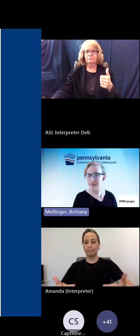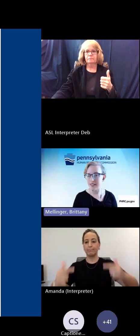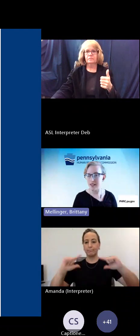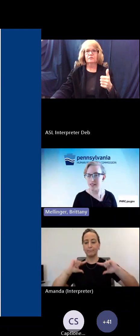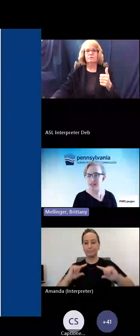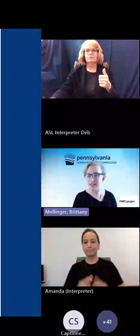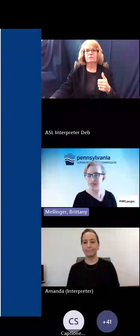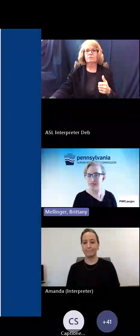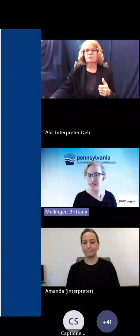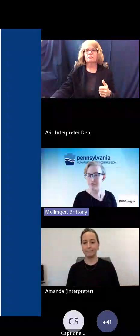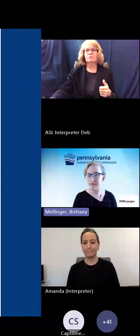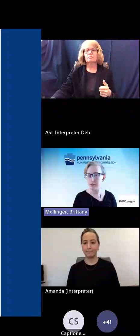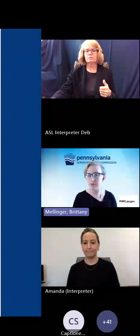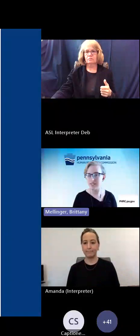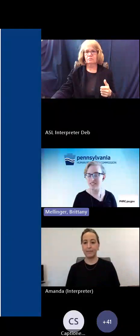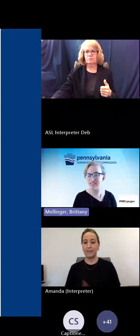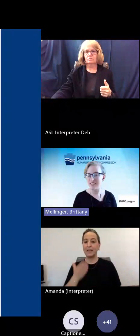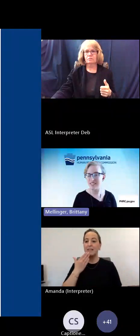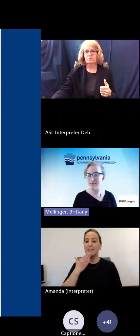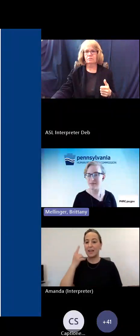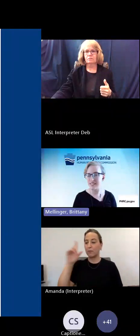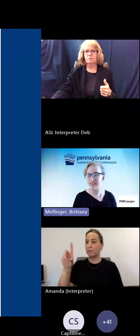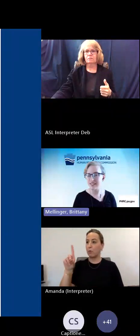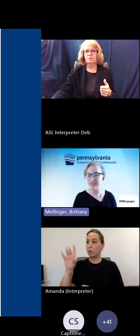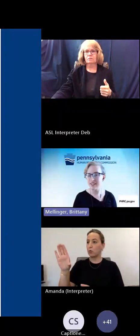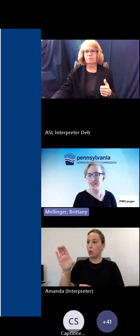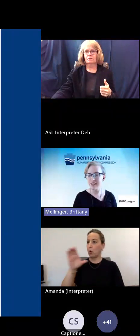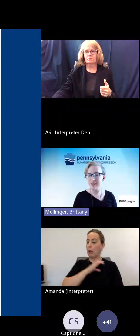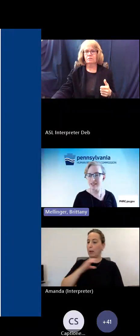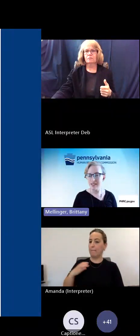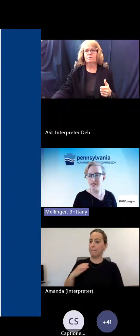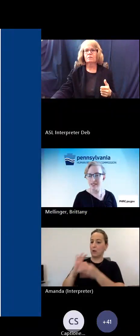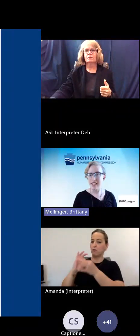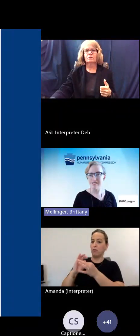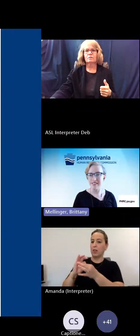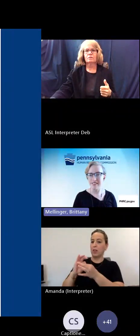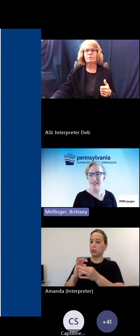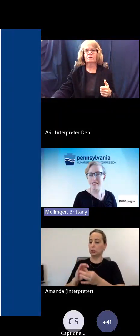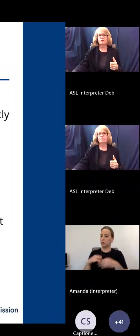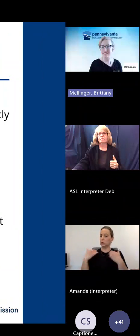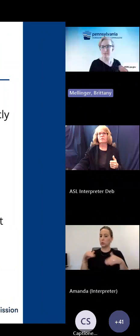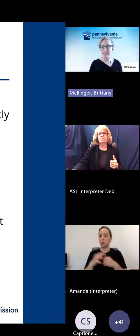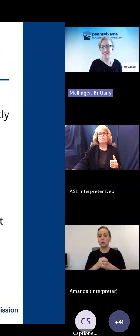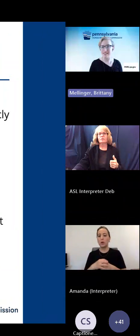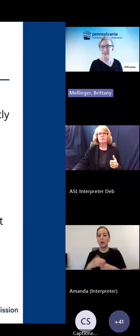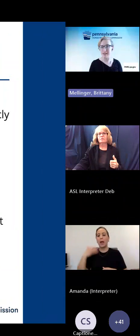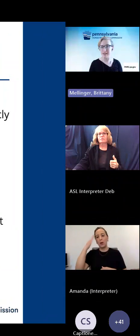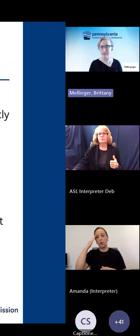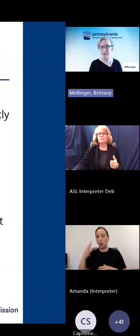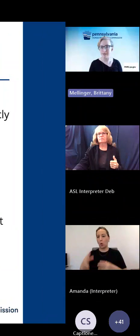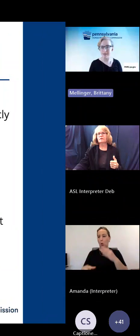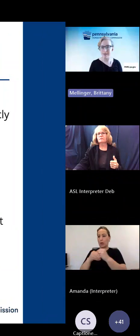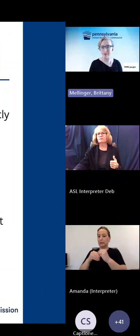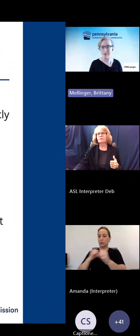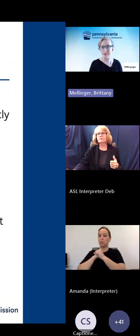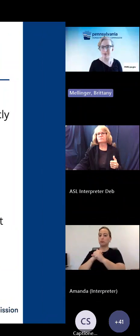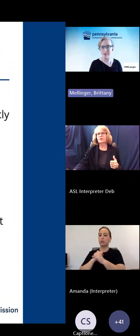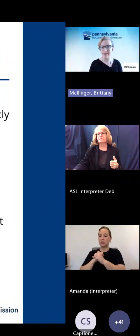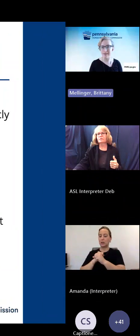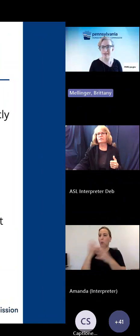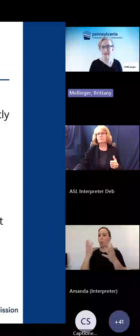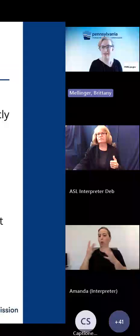Thank you, Deborah, for that comment about the City of York Human Relations Commission. Yeah, I do know that has additional protections beyond what's